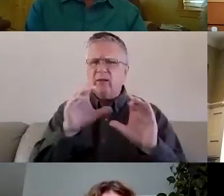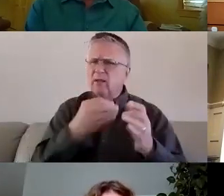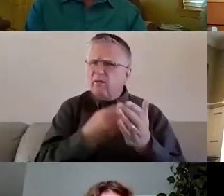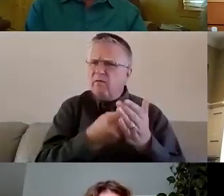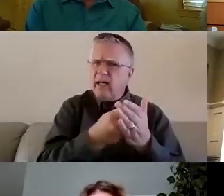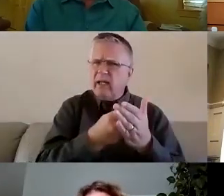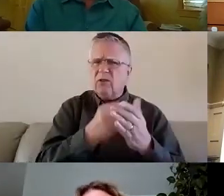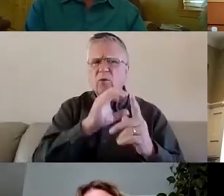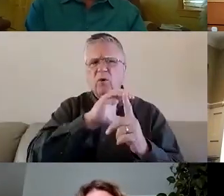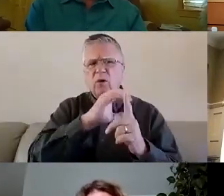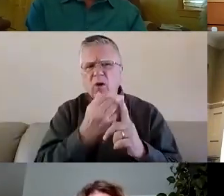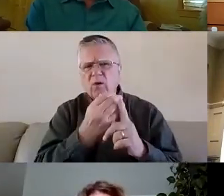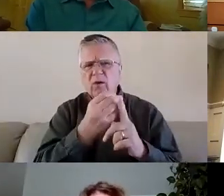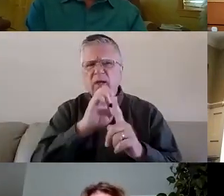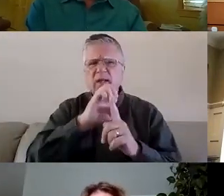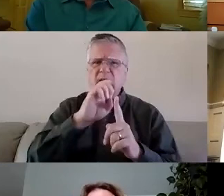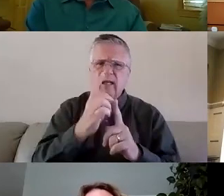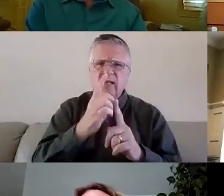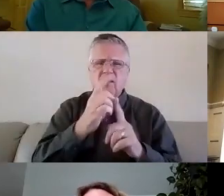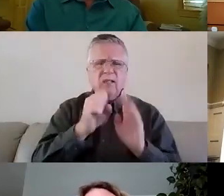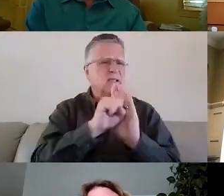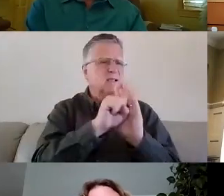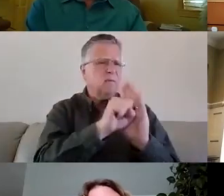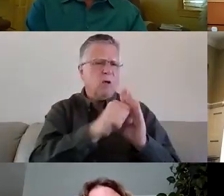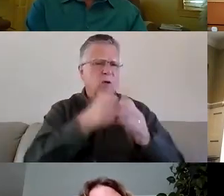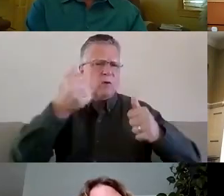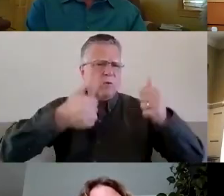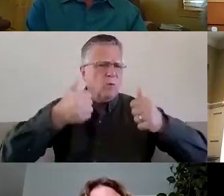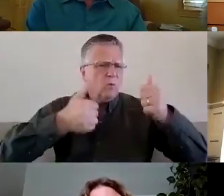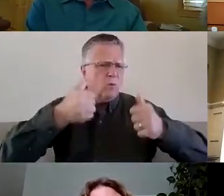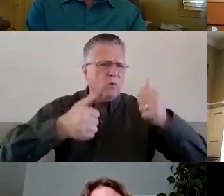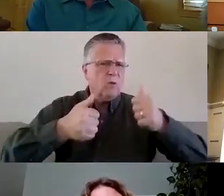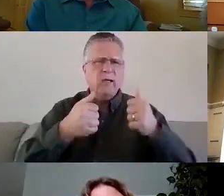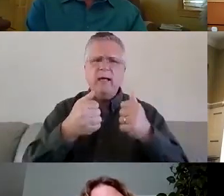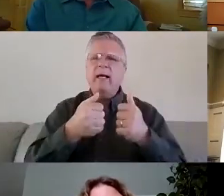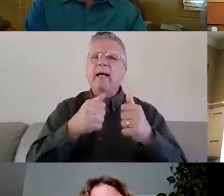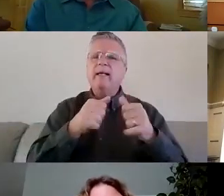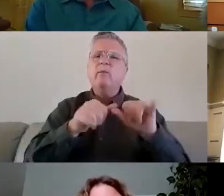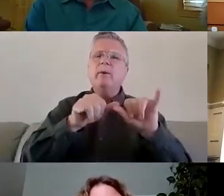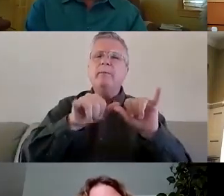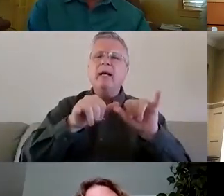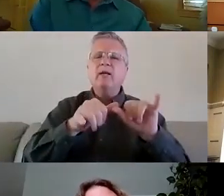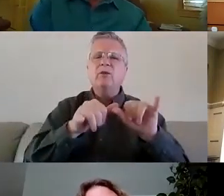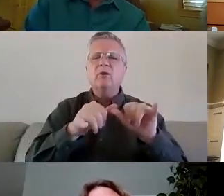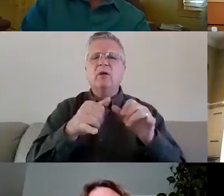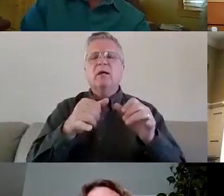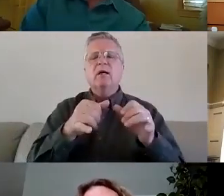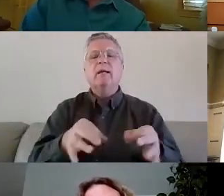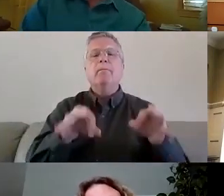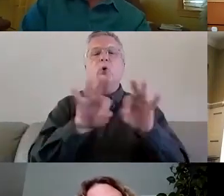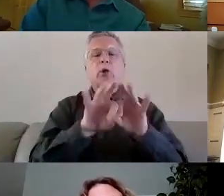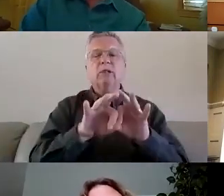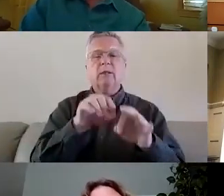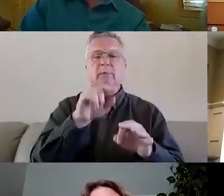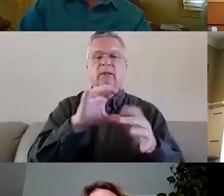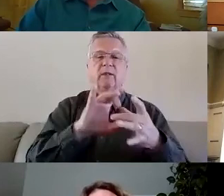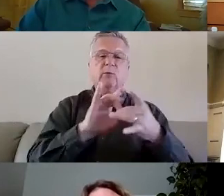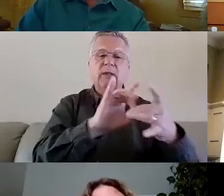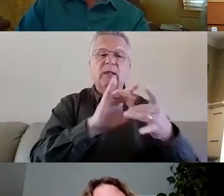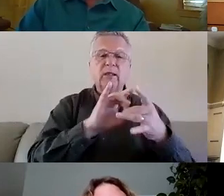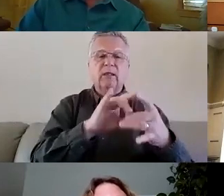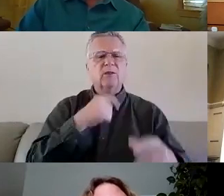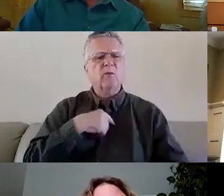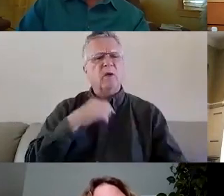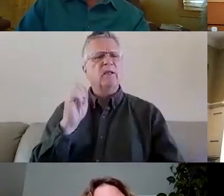Is it educational? Is it symbolic? And then importantly, we measure the importance of these relationships, right? So I can come back to you and I can come